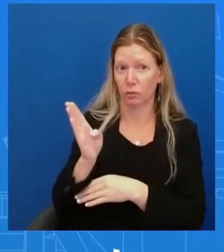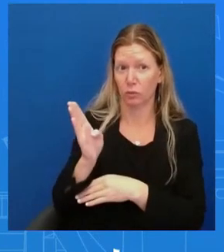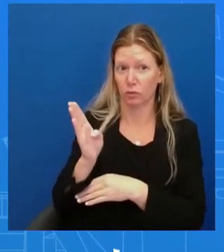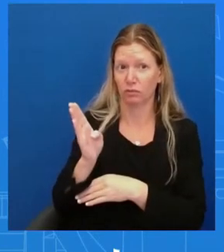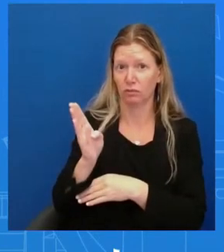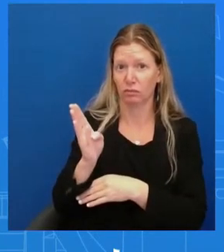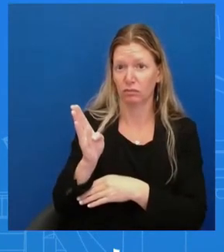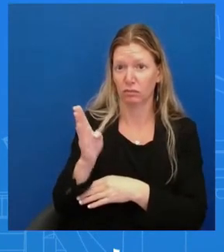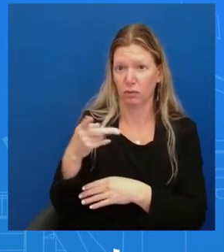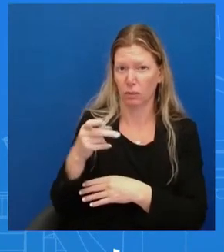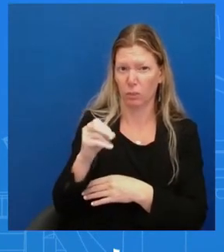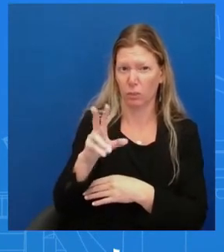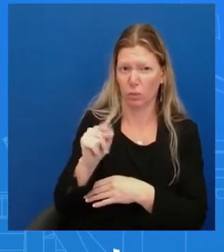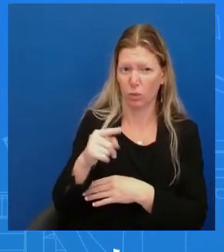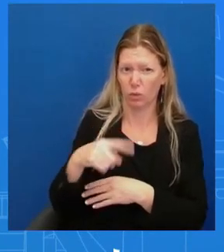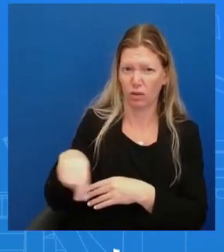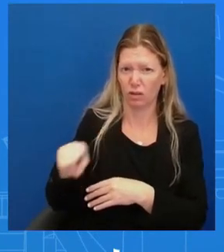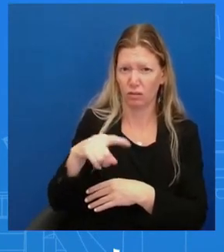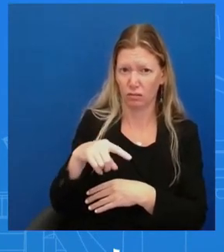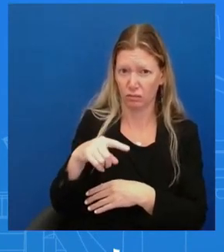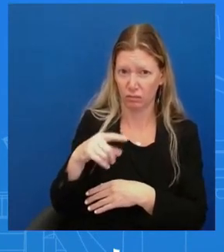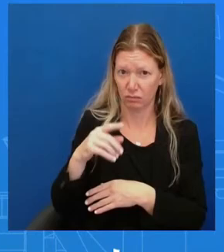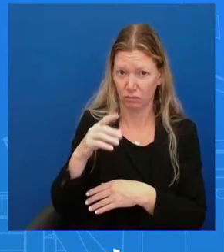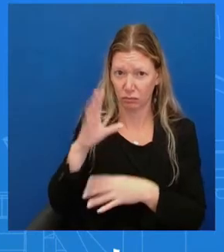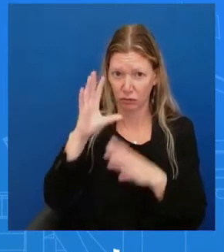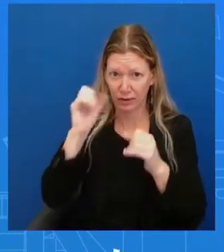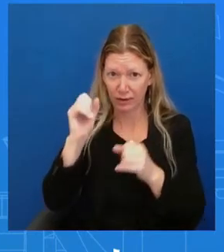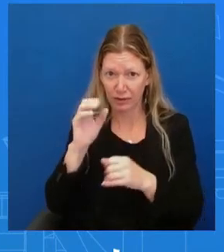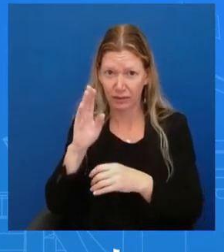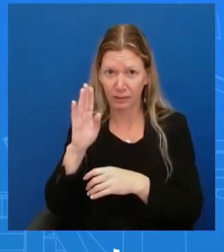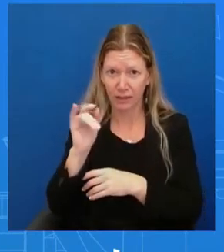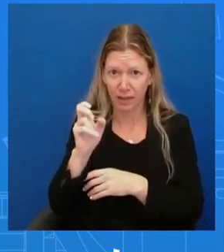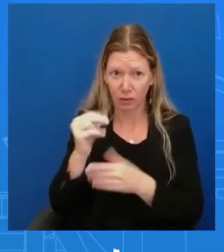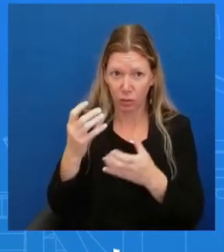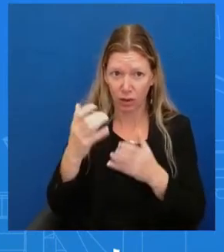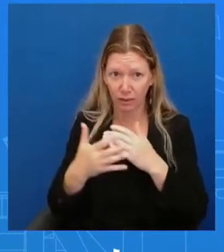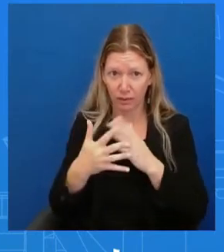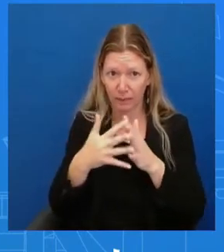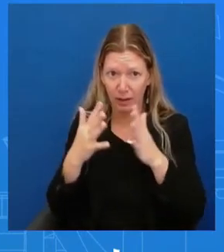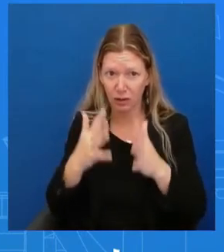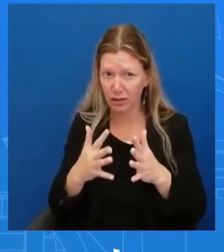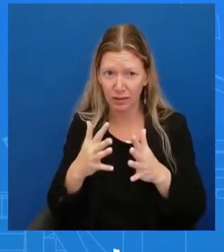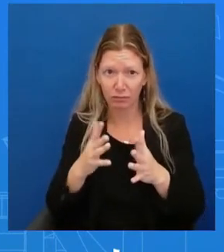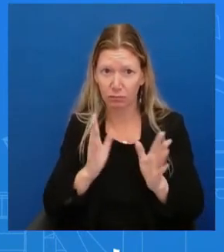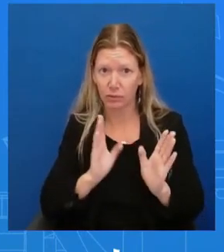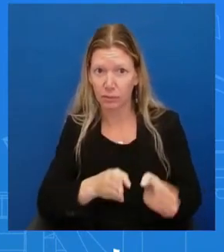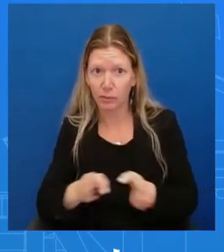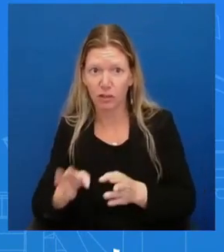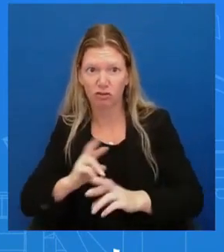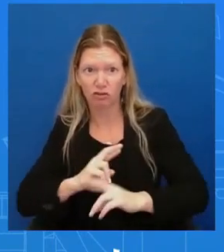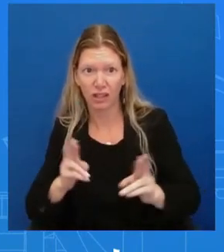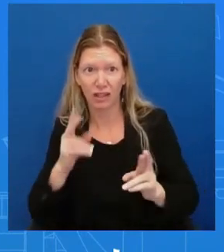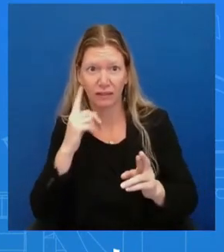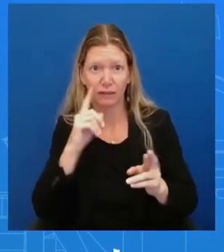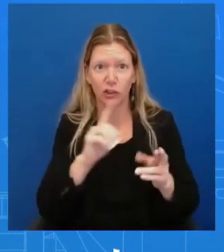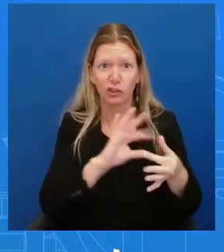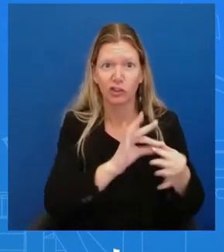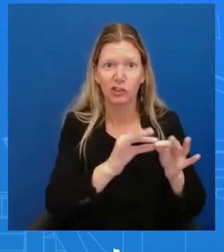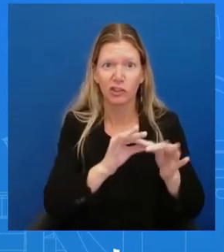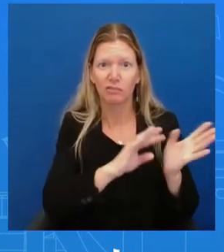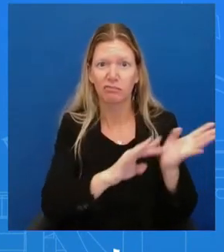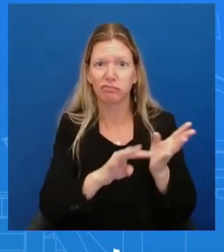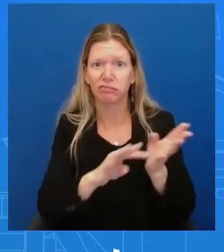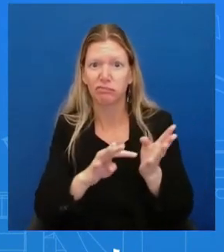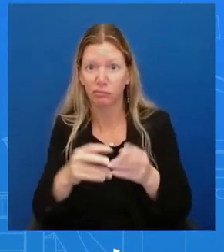problems? So you heard me at the top lay out some meetings that we were able to do. The task force met a couple